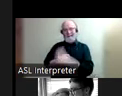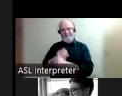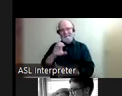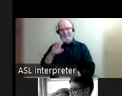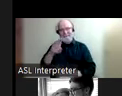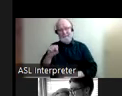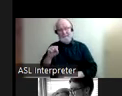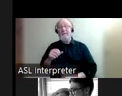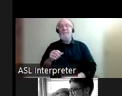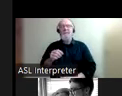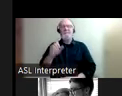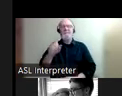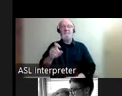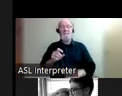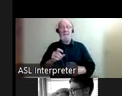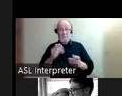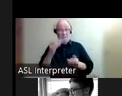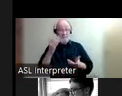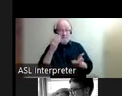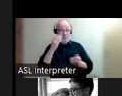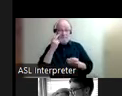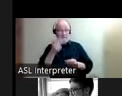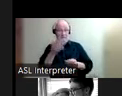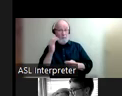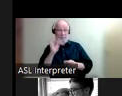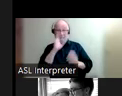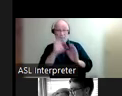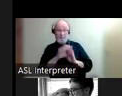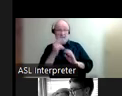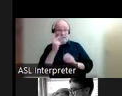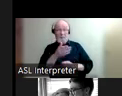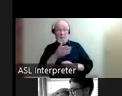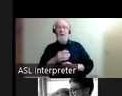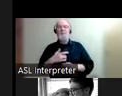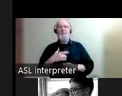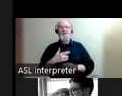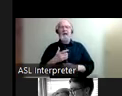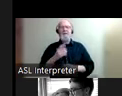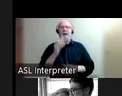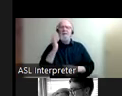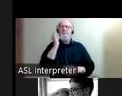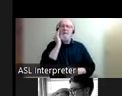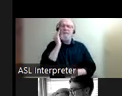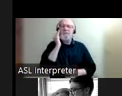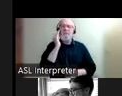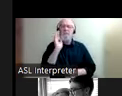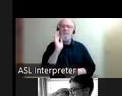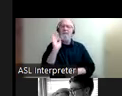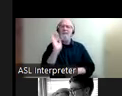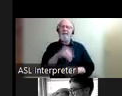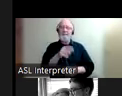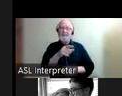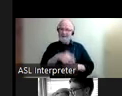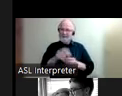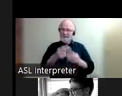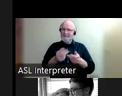not be familiar with this picture itself, I can honestly say I am familiar with this. This is a Nintendo